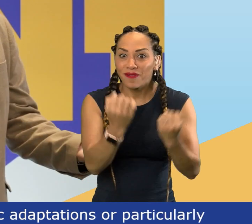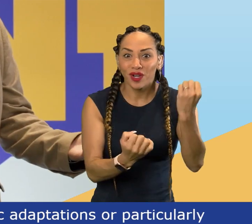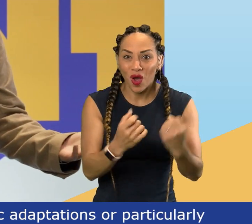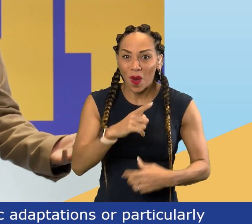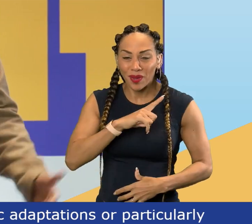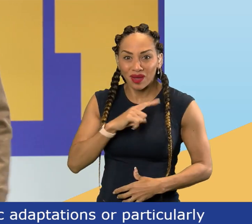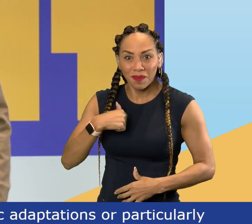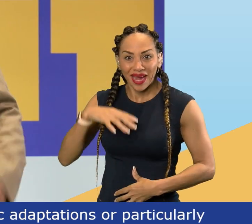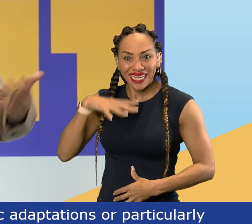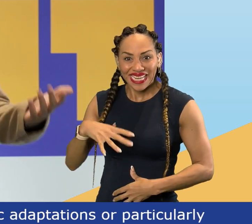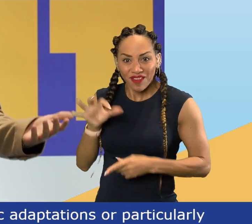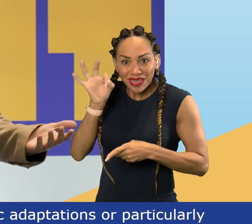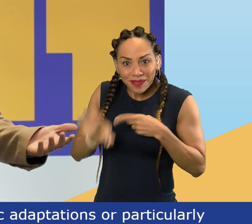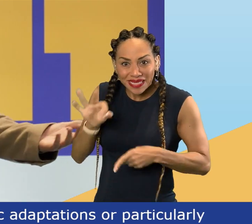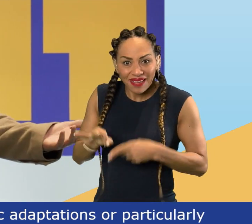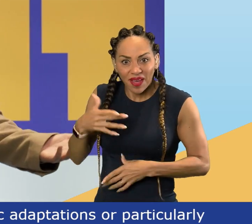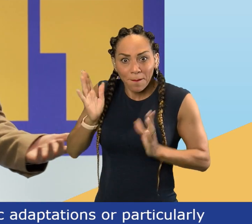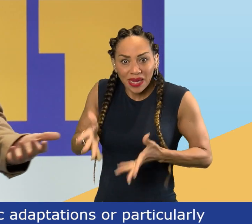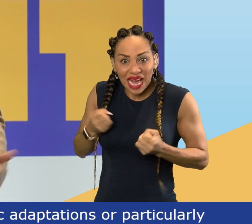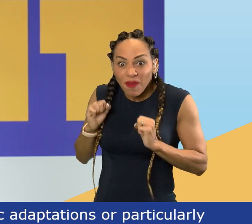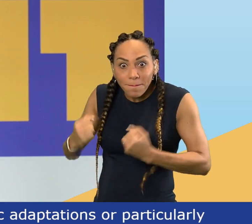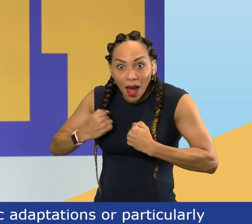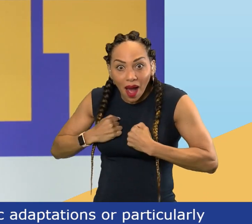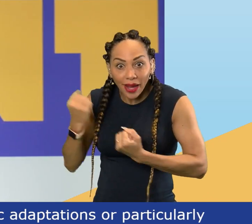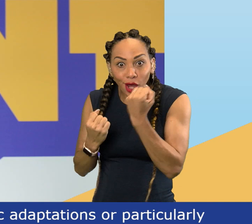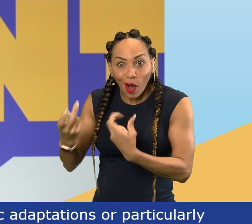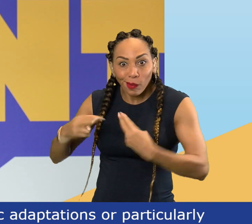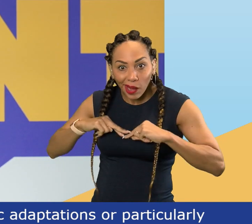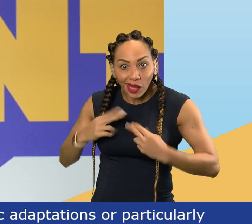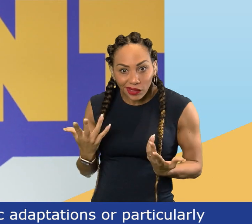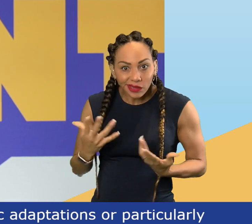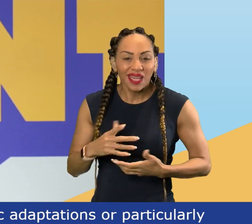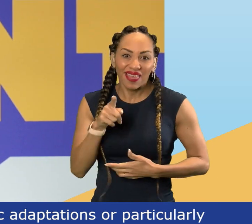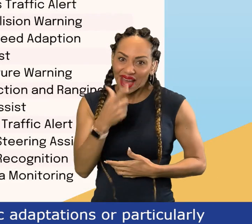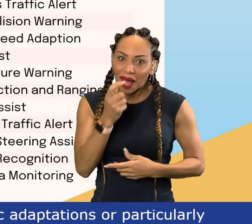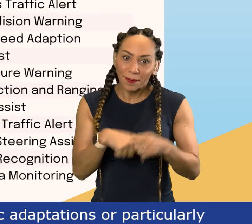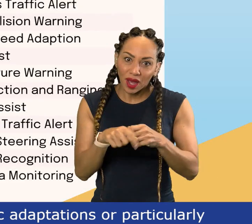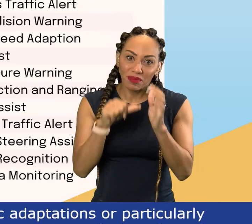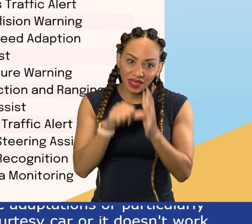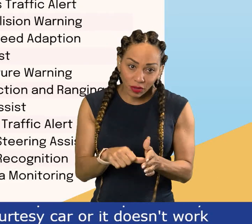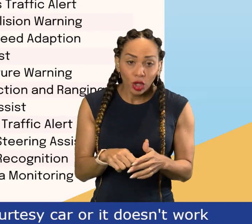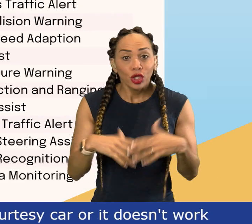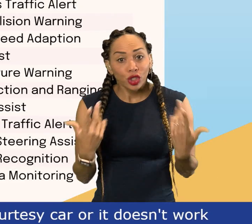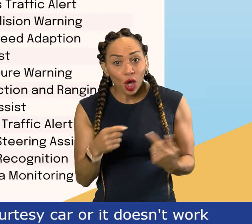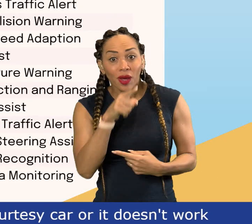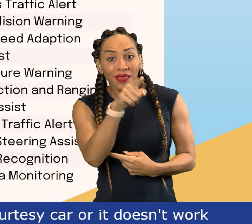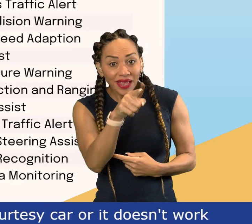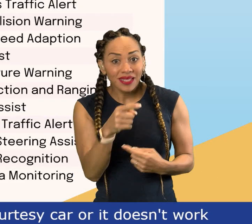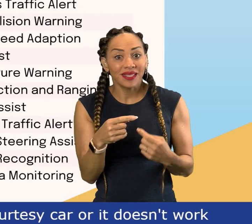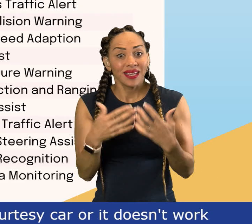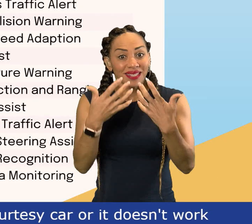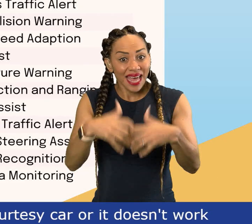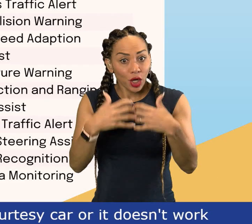doesn't work for you. And that's a real problem if you need your car to get around. So any technologies like this that can keep you on the road are incredibly